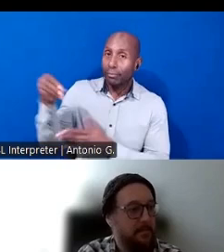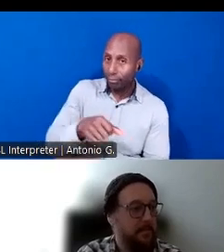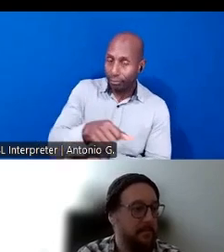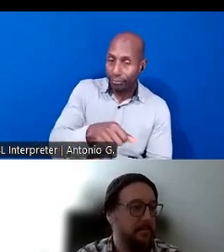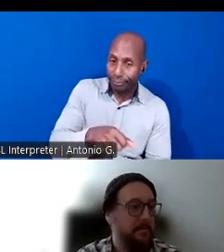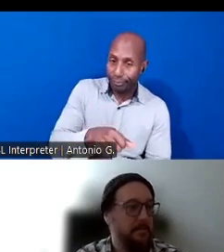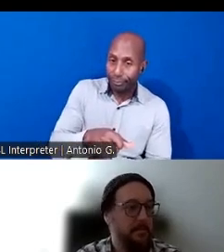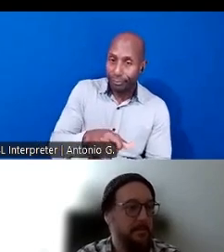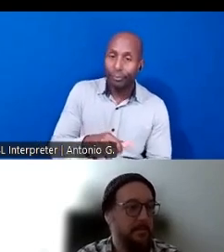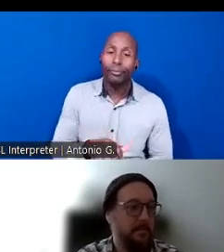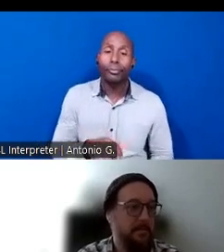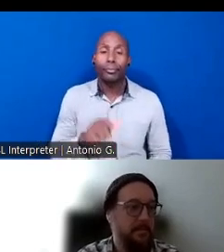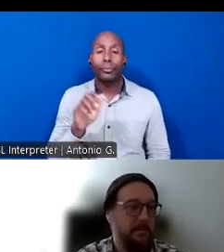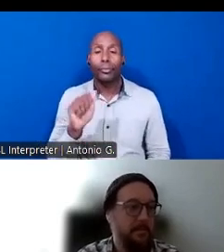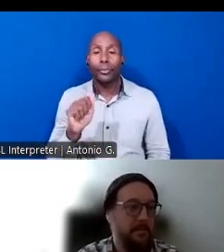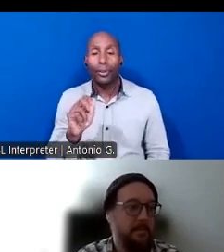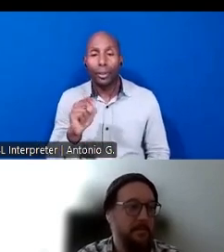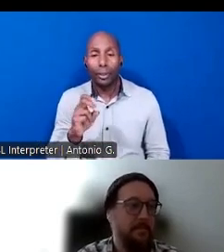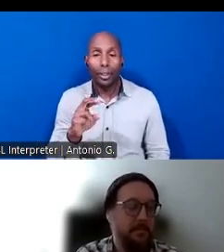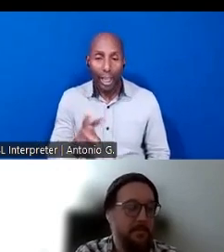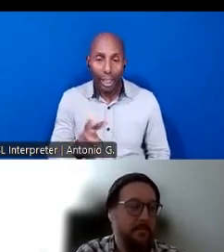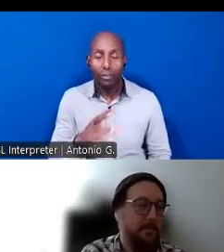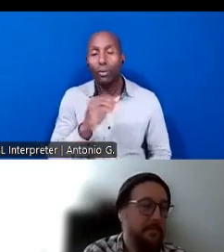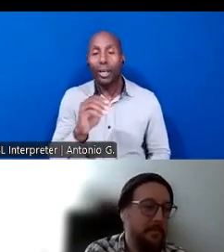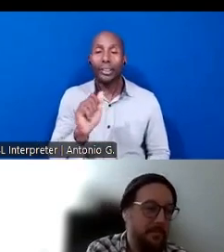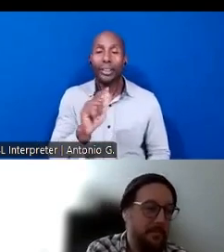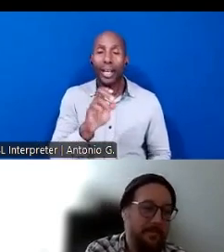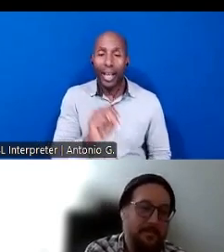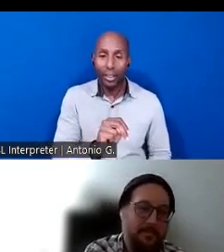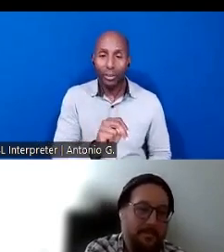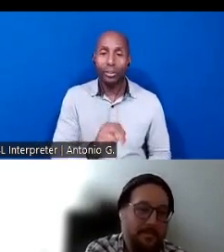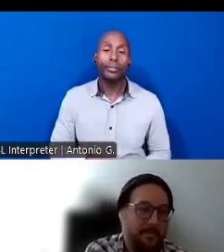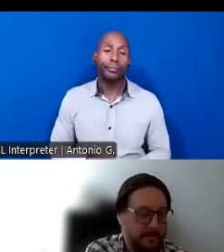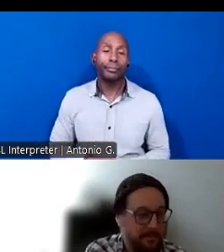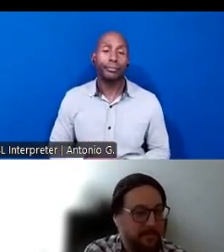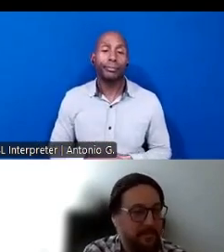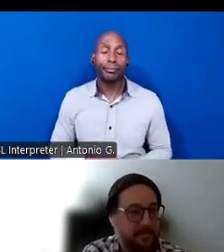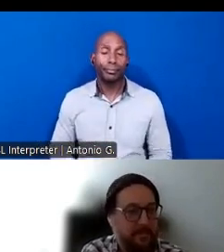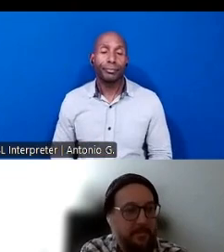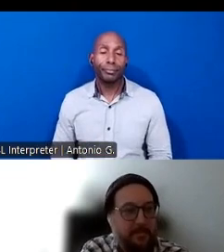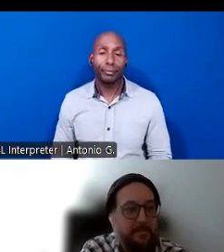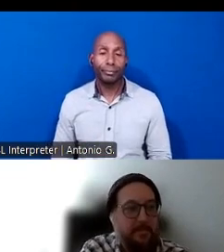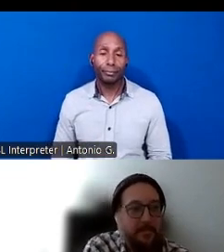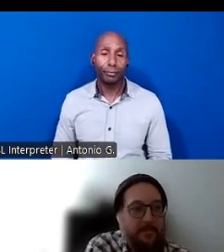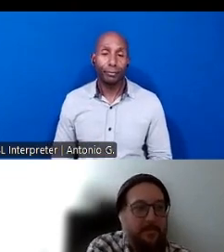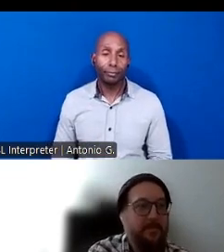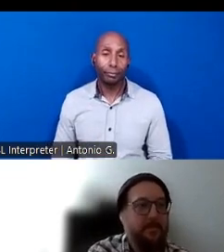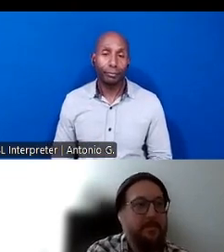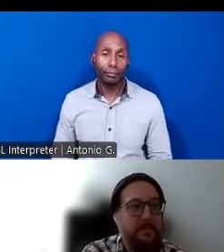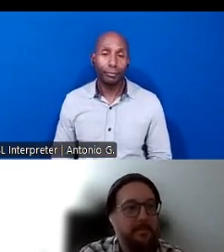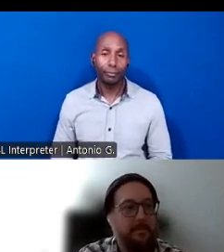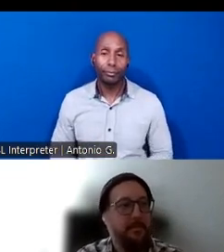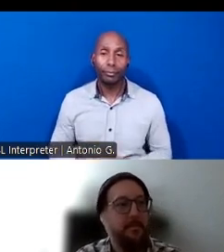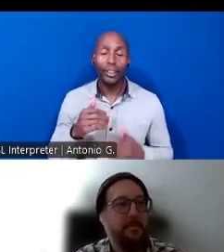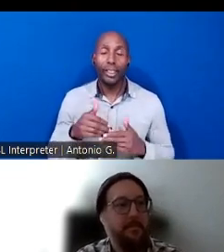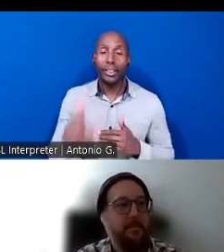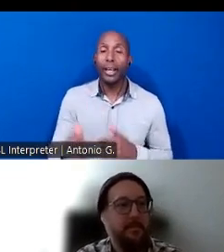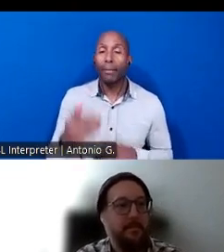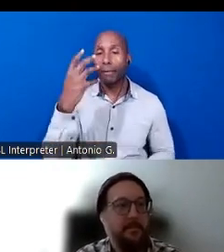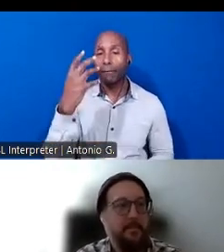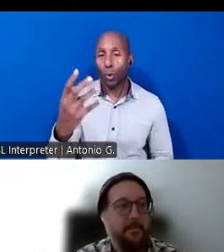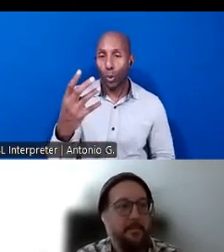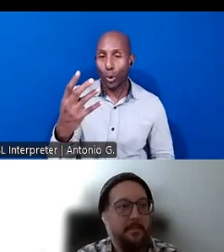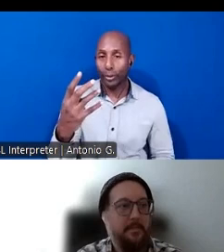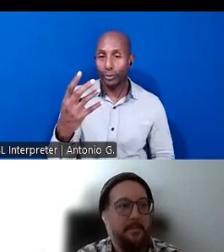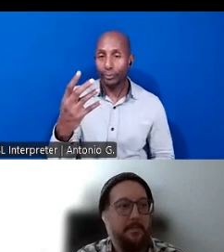person, and that's Allison, and then he's entered Andrew as the second one. And step 4 asks you to enter